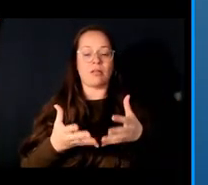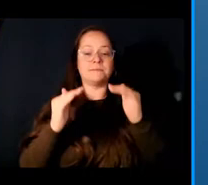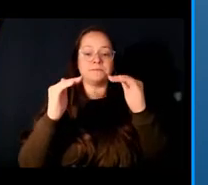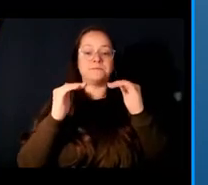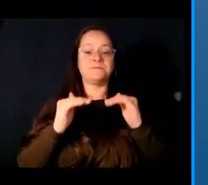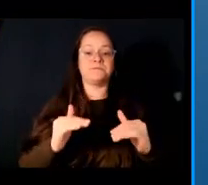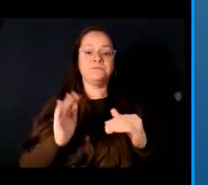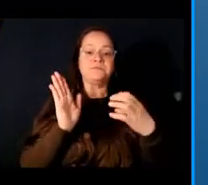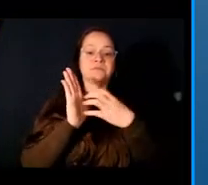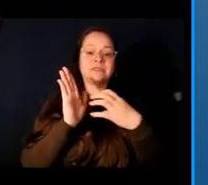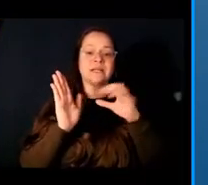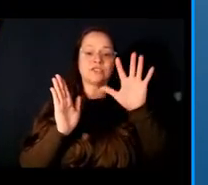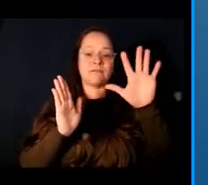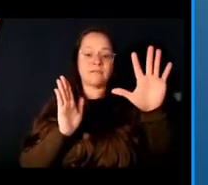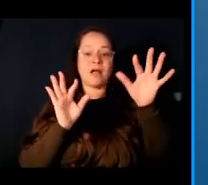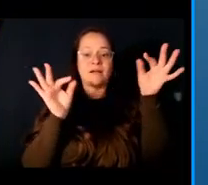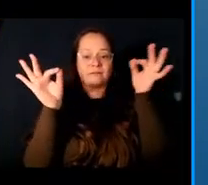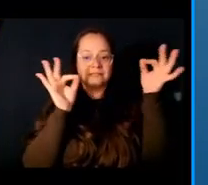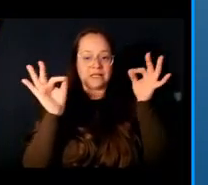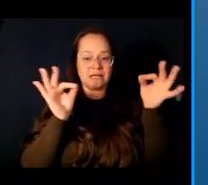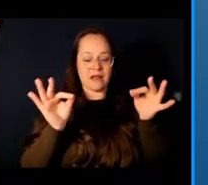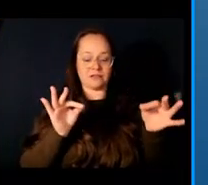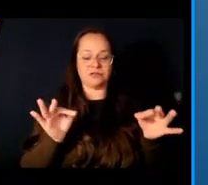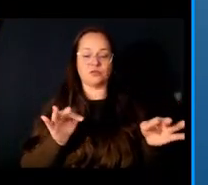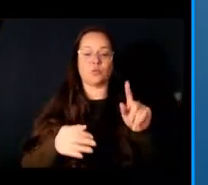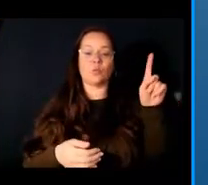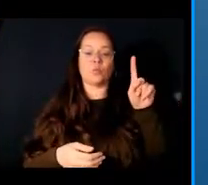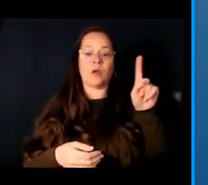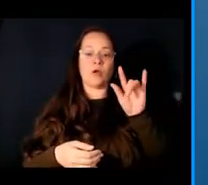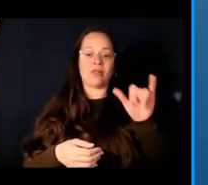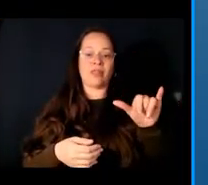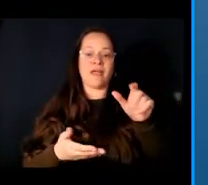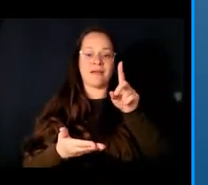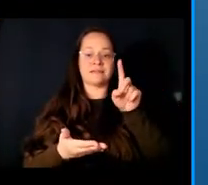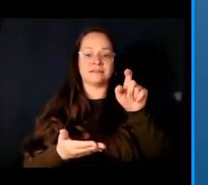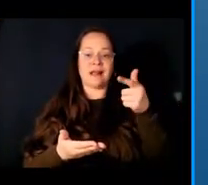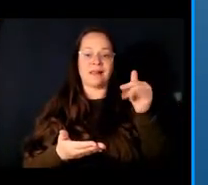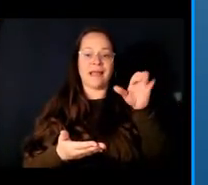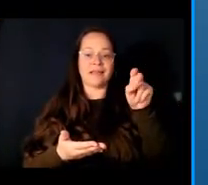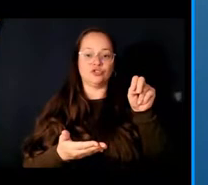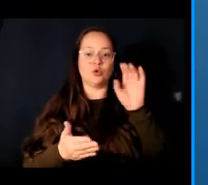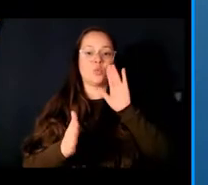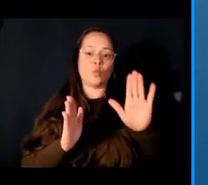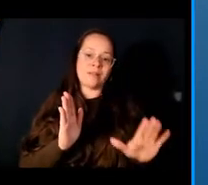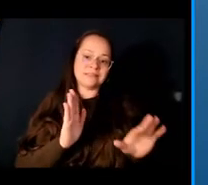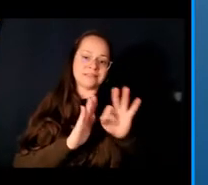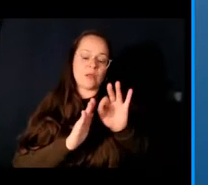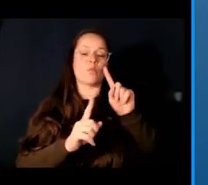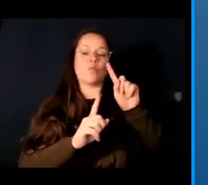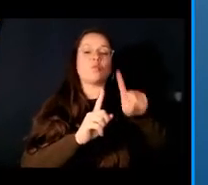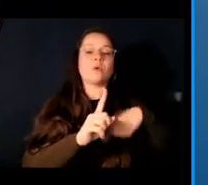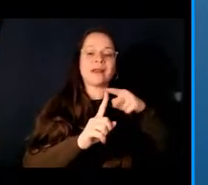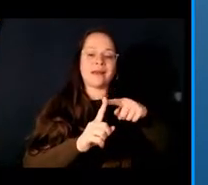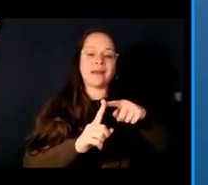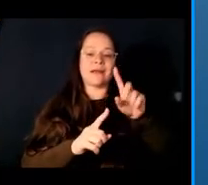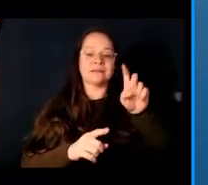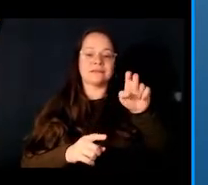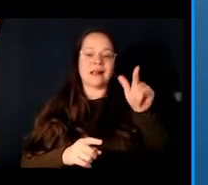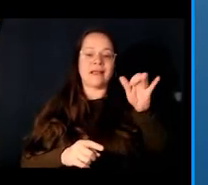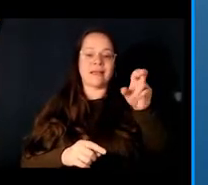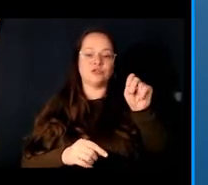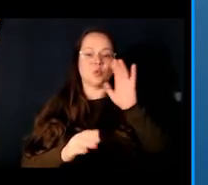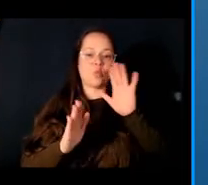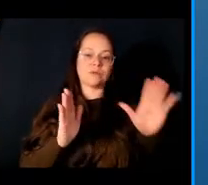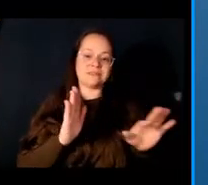5 eliminates delineates where the delegation will select the delegation when the delegation will select the delegation